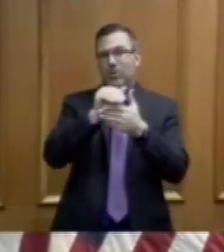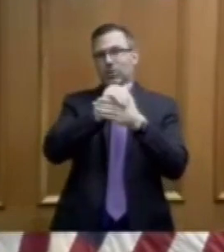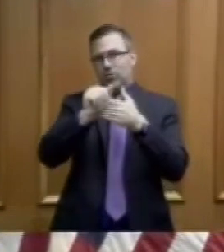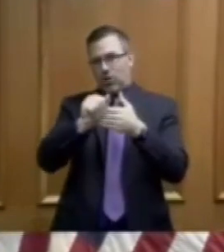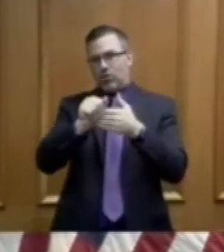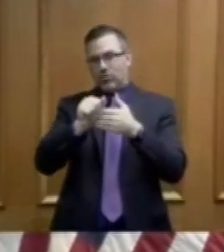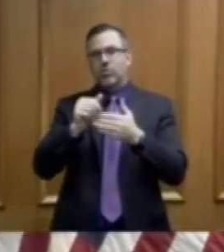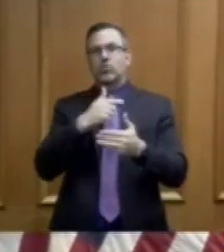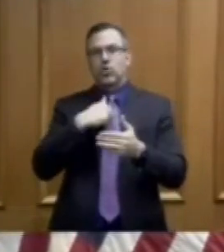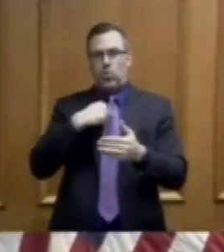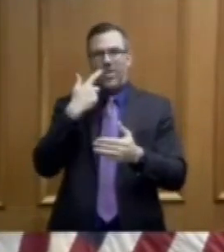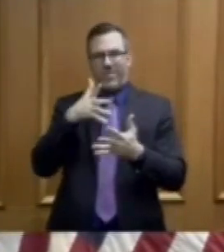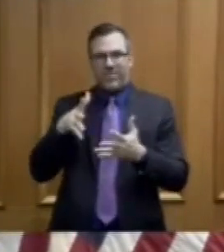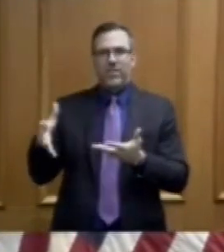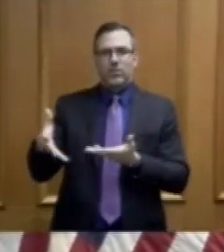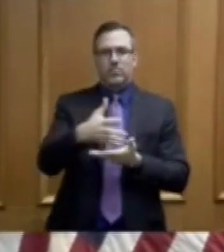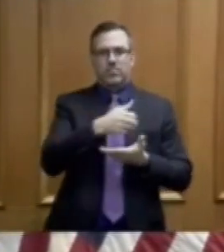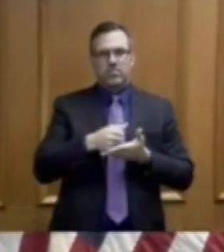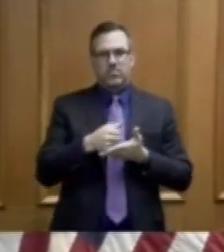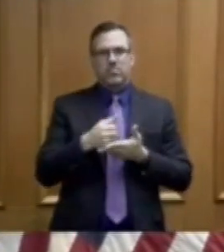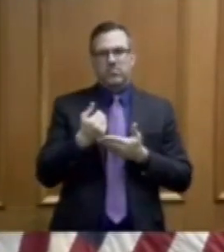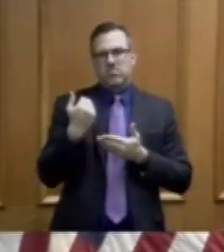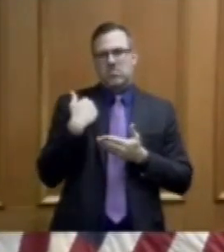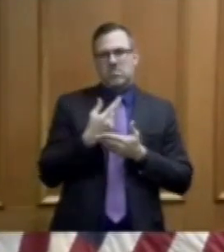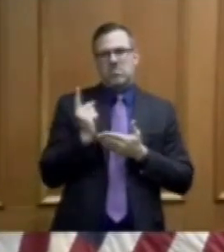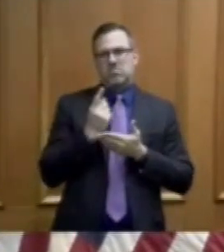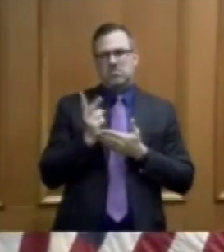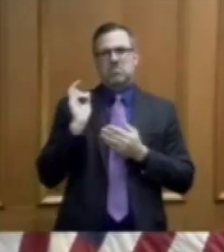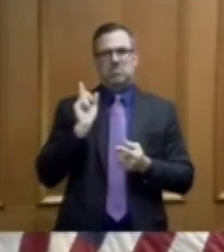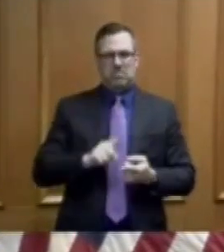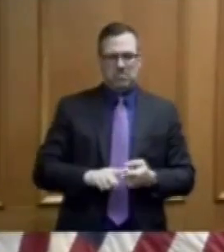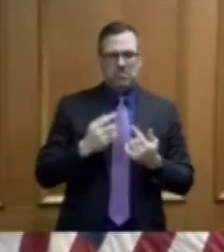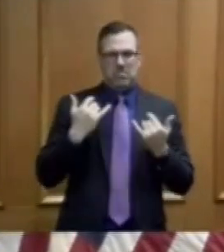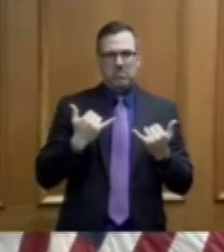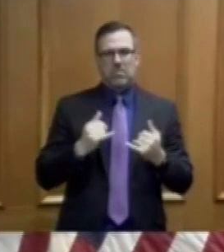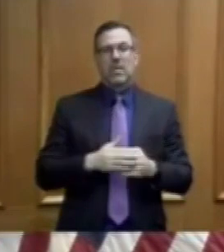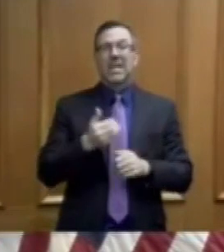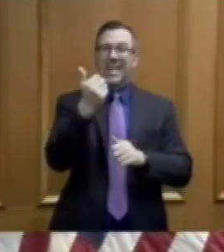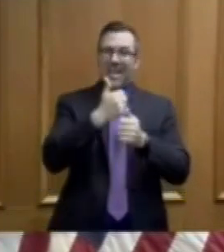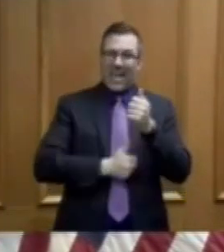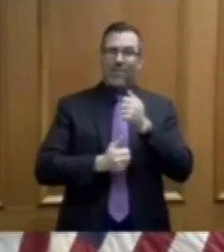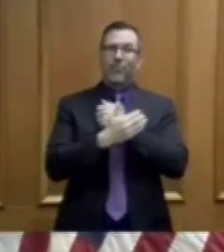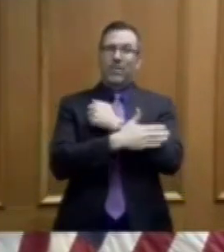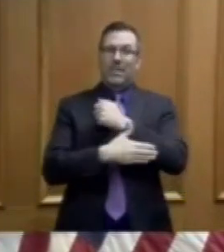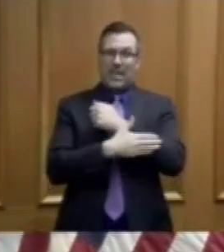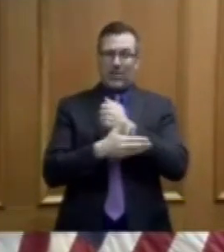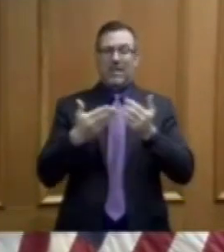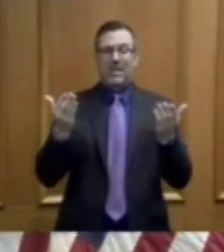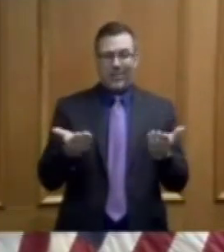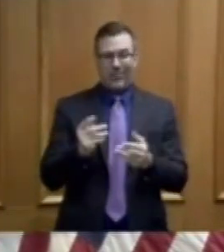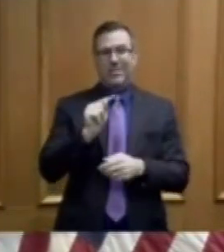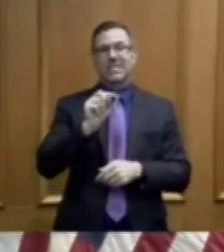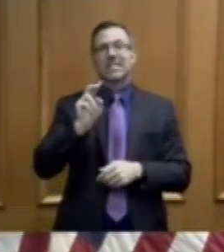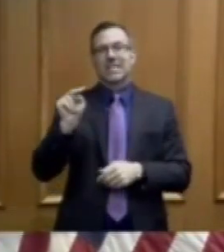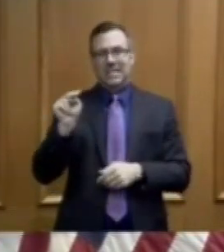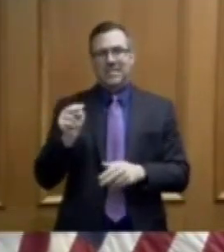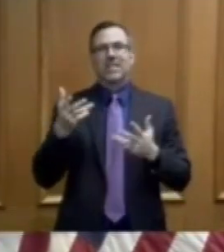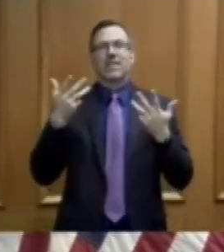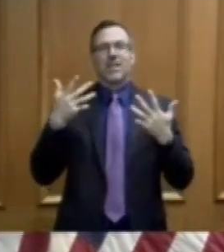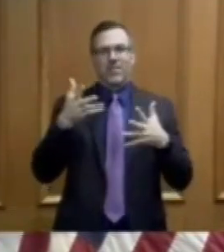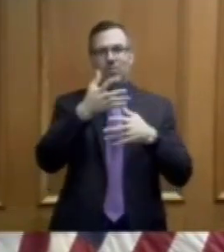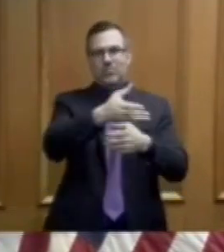the last several weeks. As of today, every single county in Tennessee has received a shipment from our Unified Command